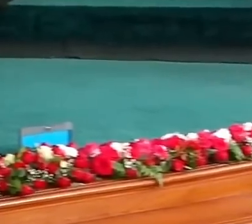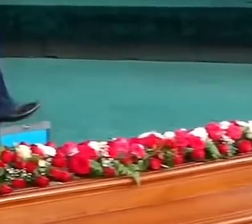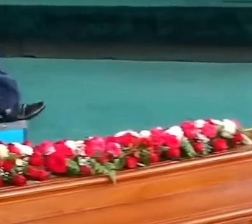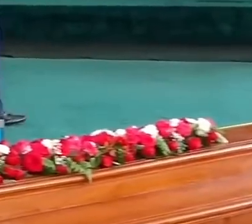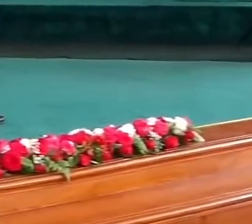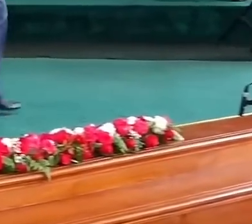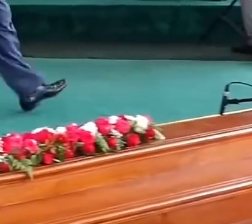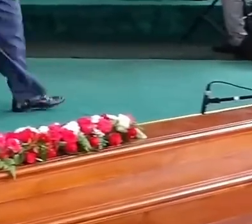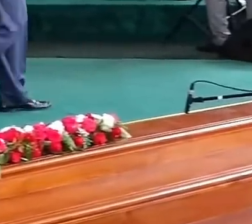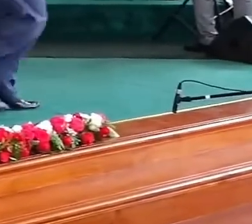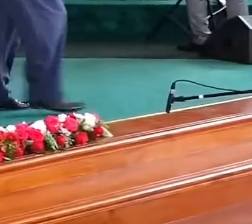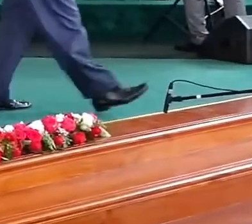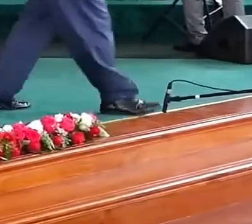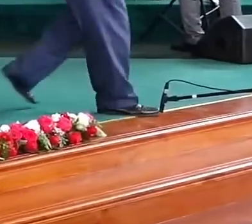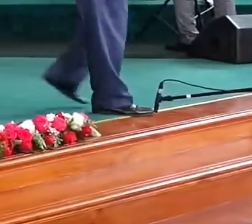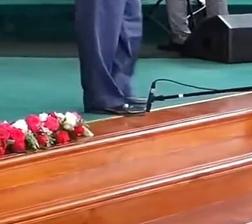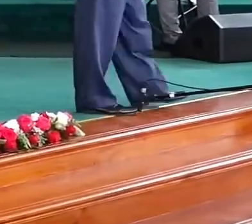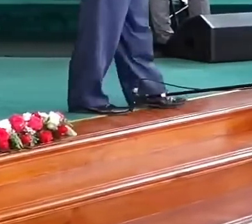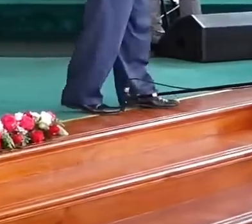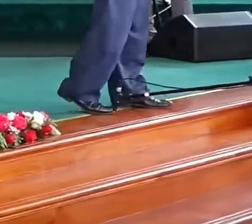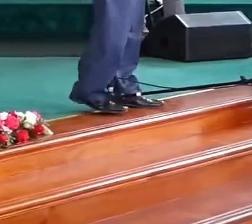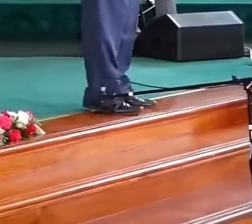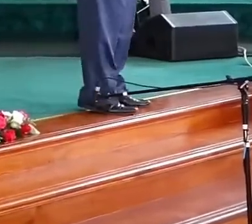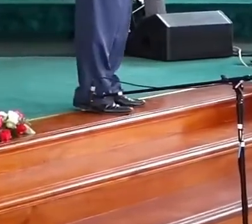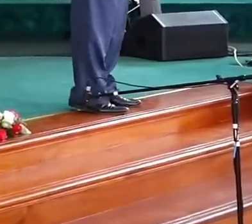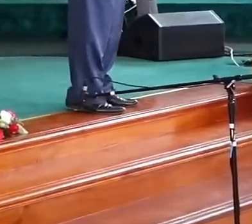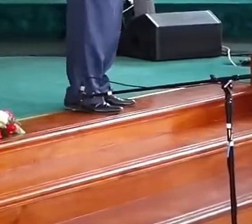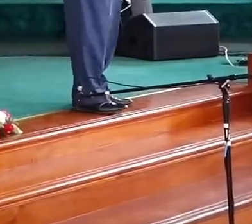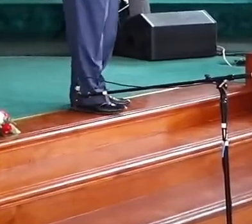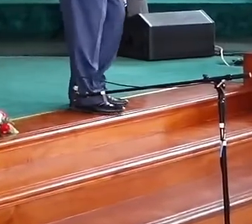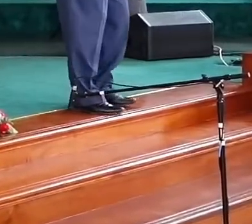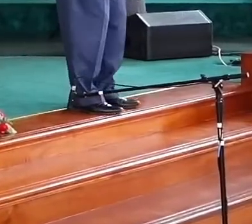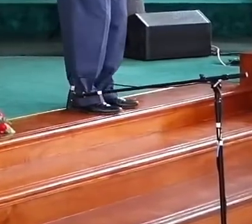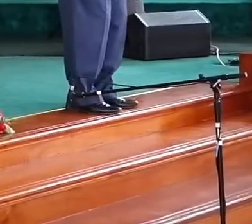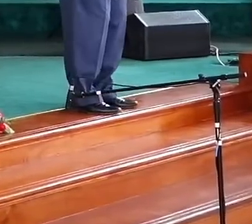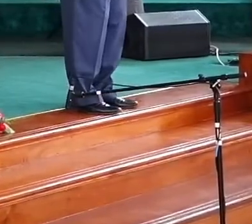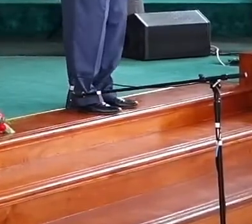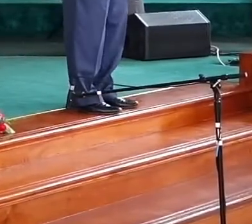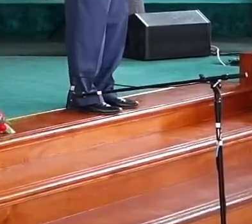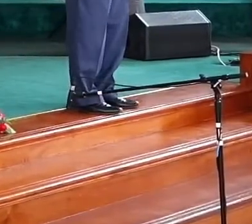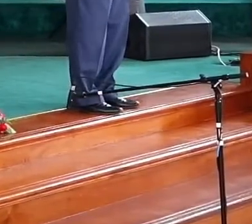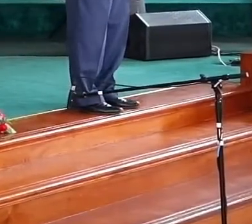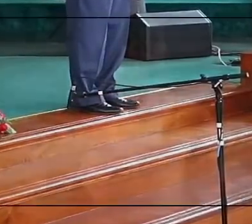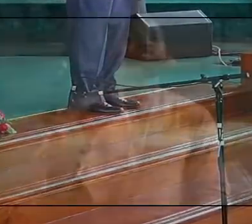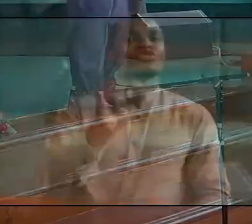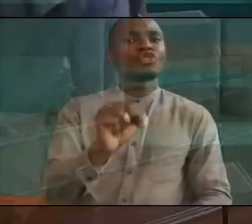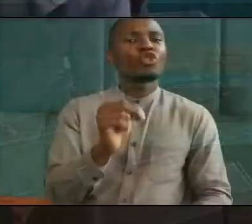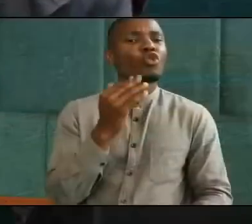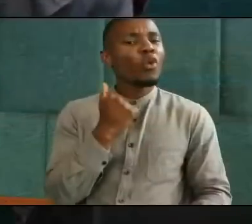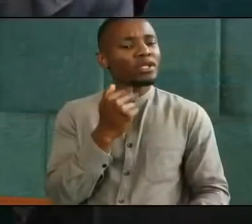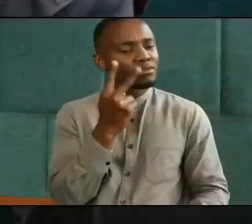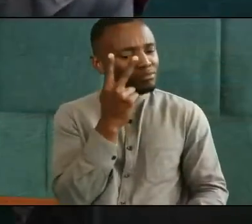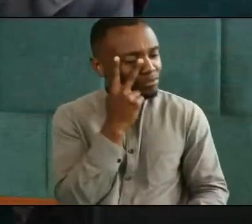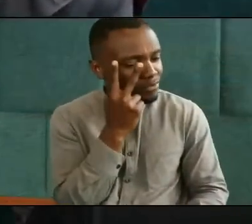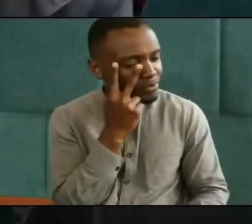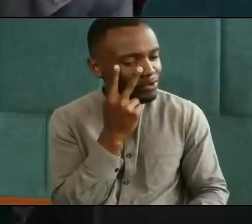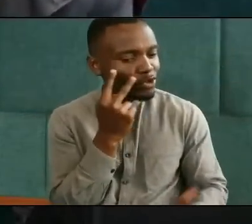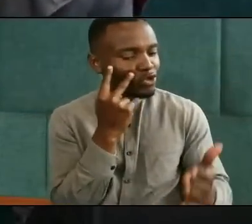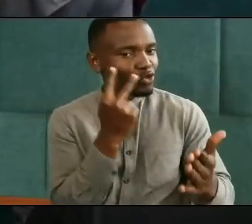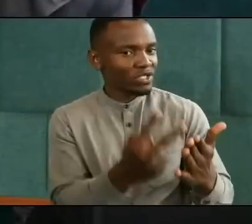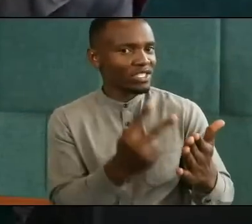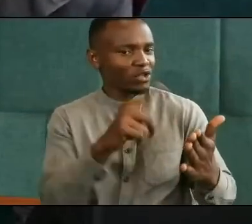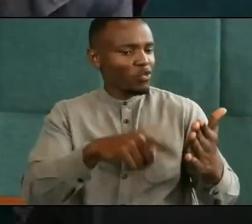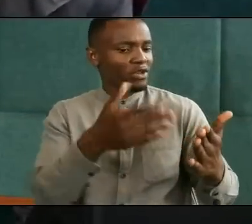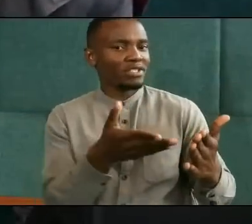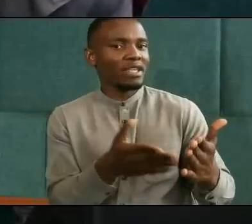qualification to open the scroll. Is the church with me? And John wants to see what's in it,